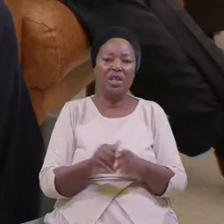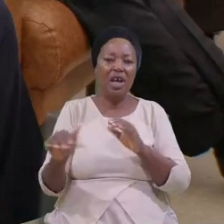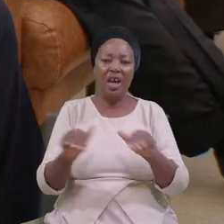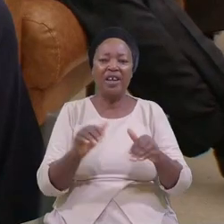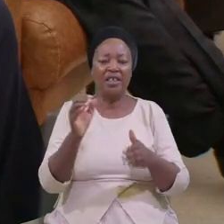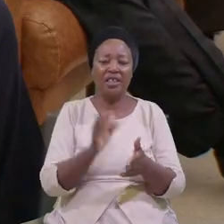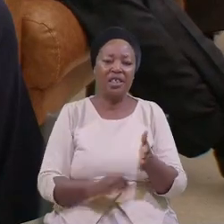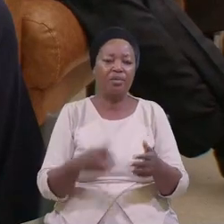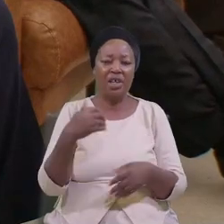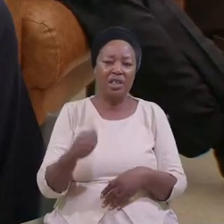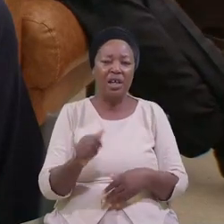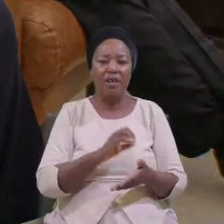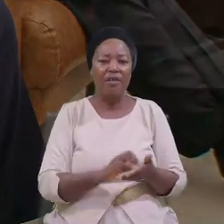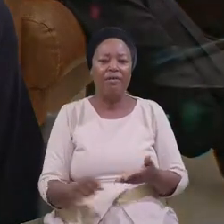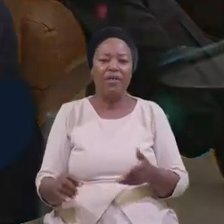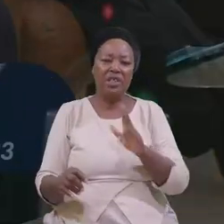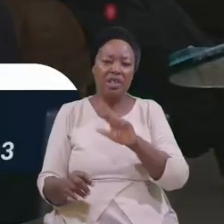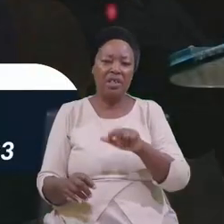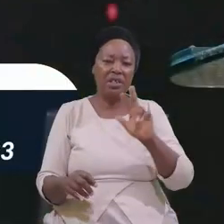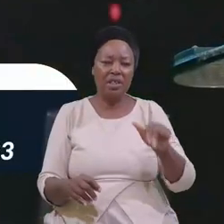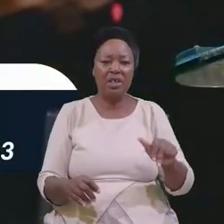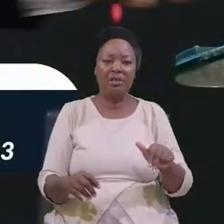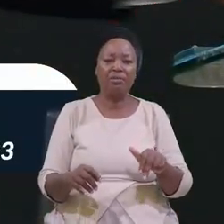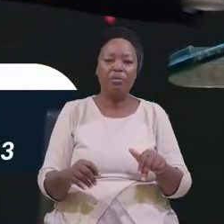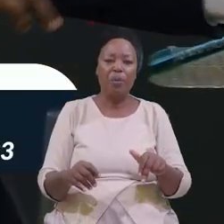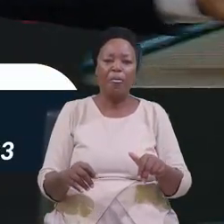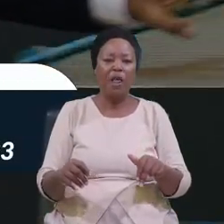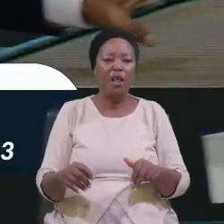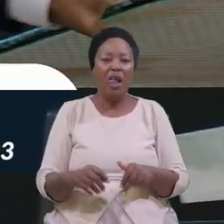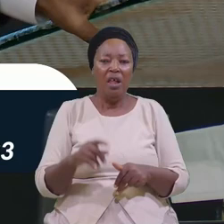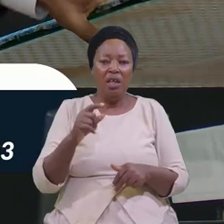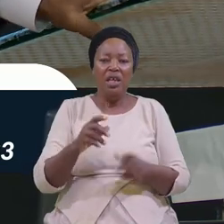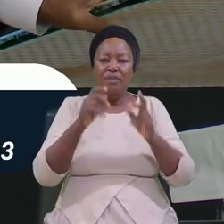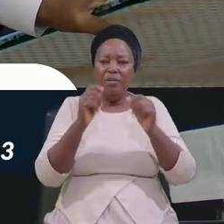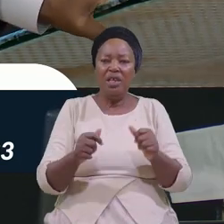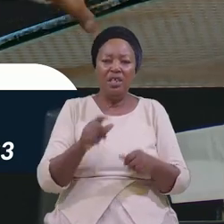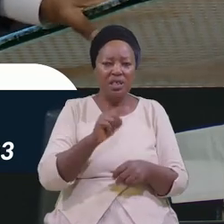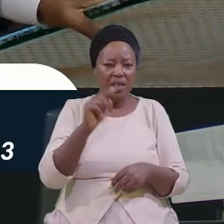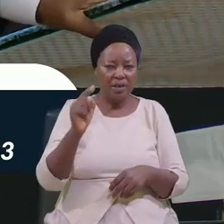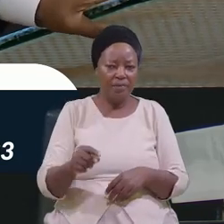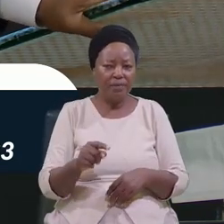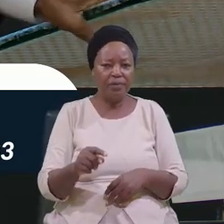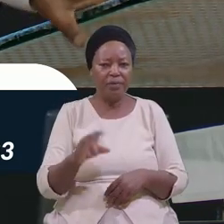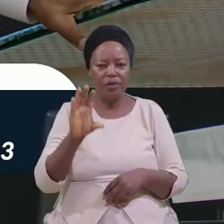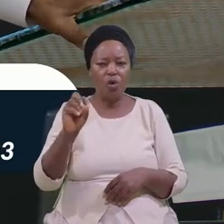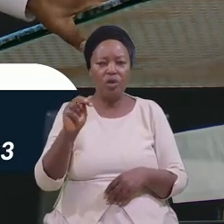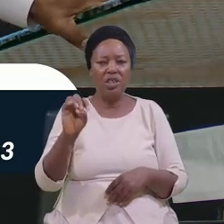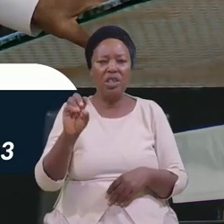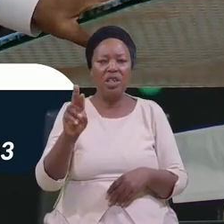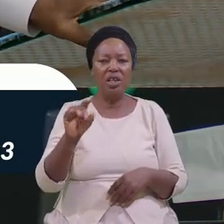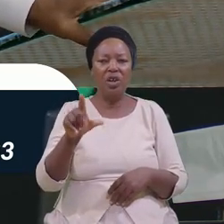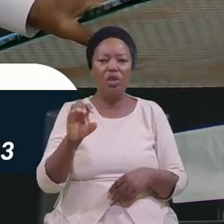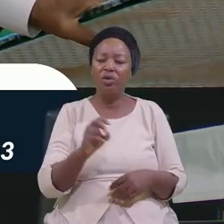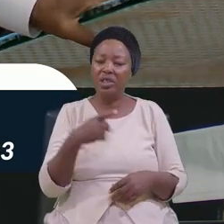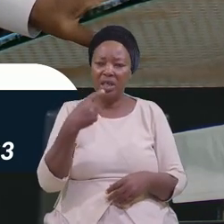verse 33. Acts chapter 10, verse 33. Immediately therefore Cornelius said, I, Cornelius,